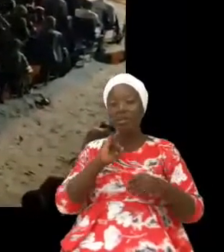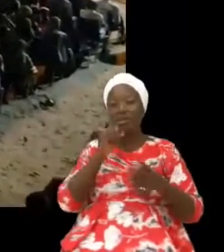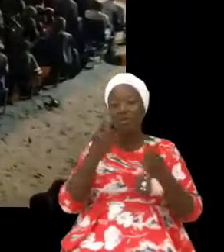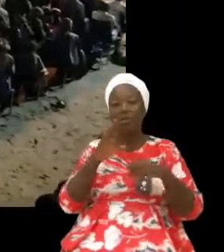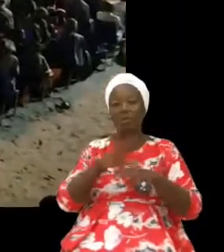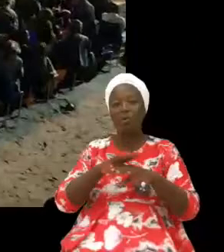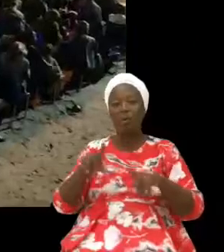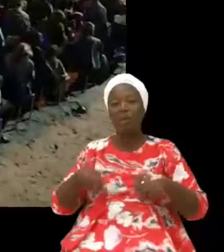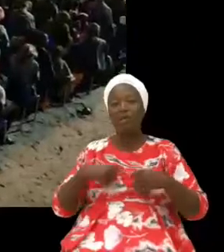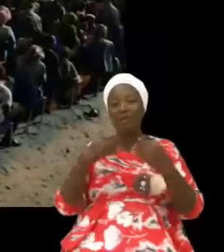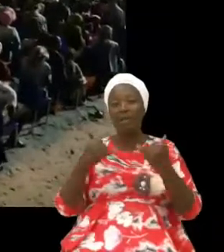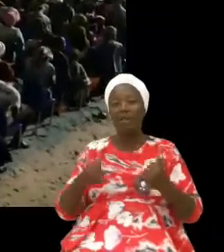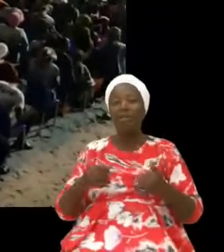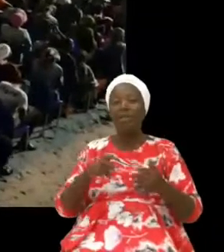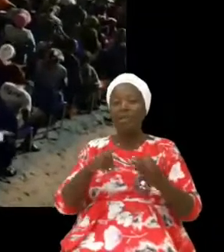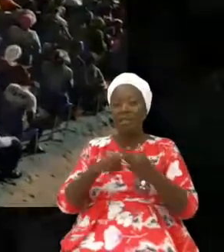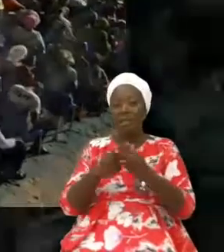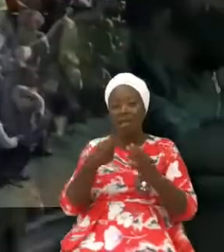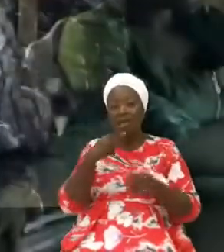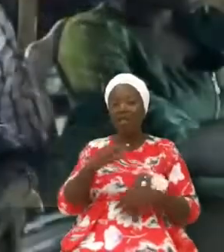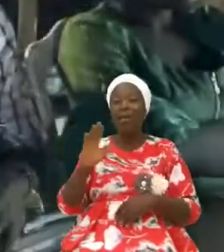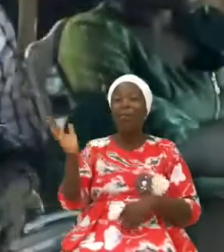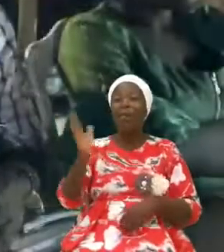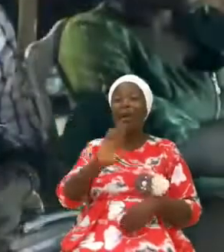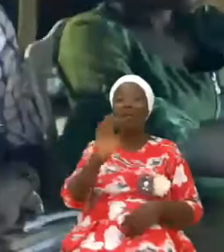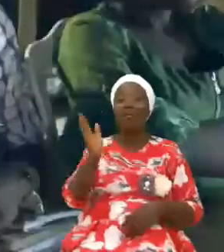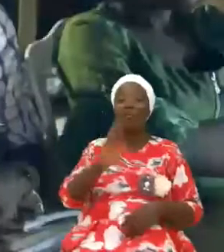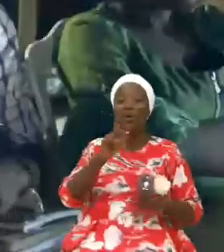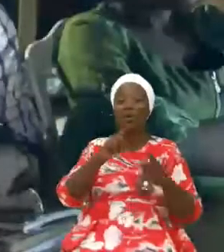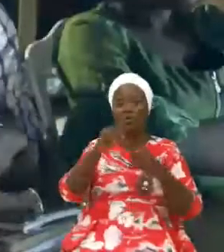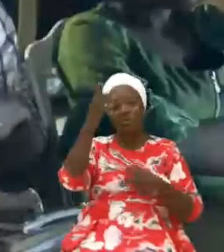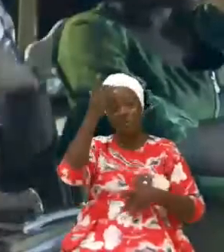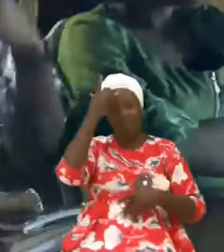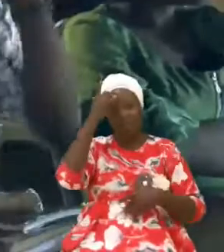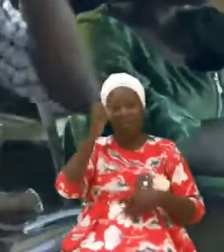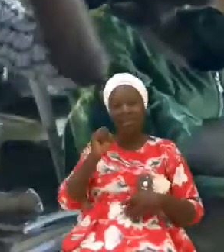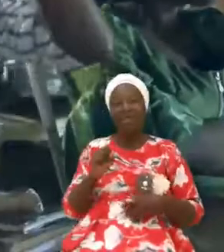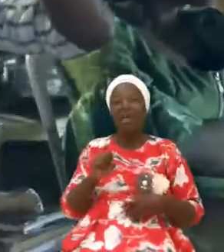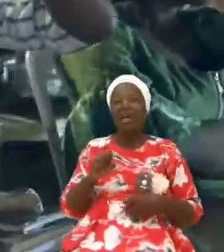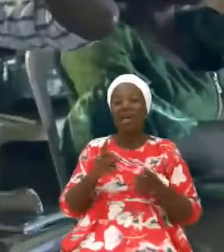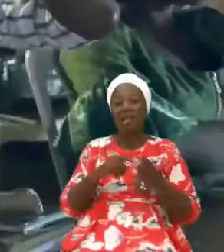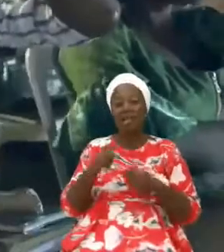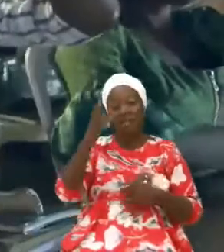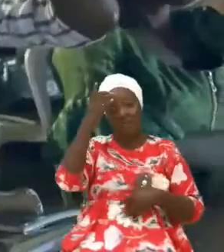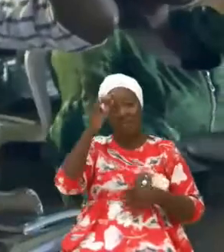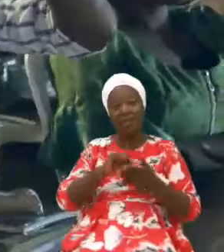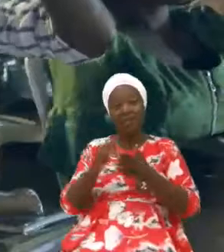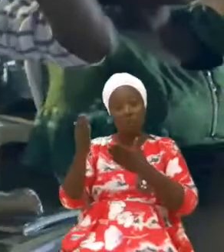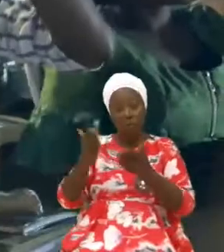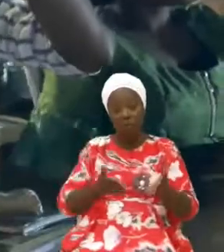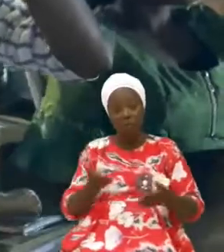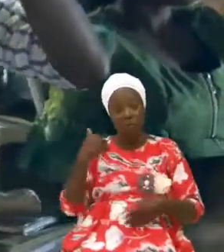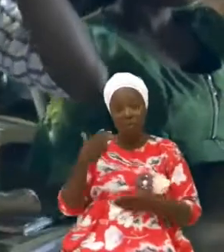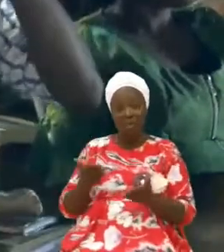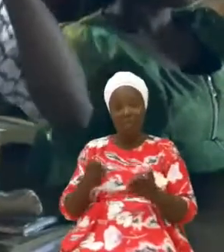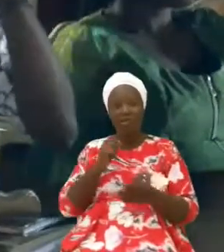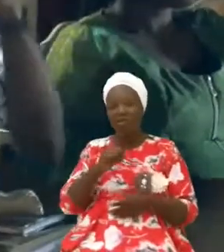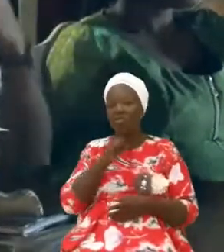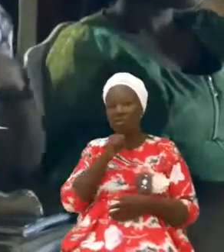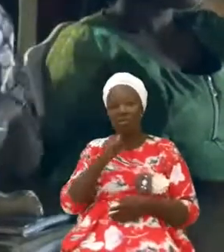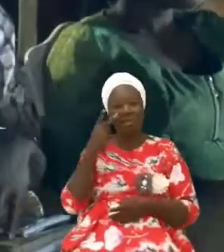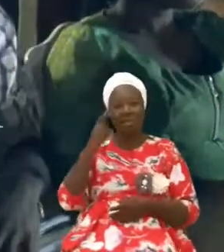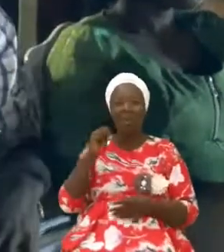is coming right now. Start saying bye-bye to your sickness. The sicknesses you brought